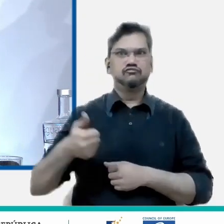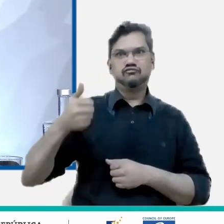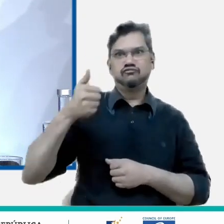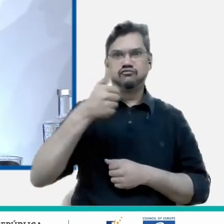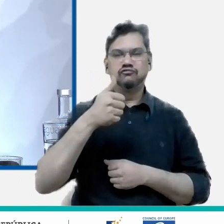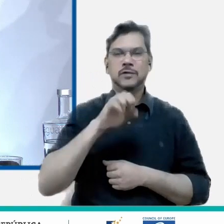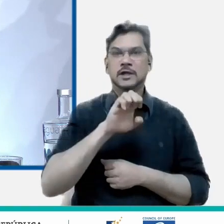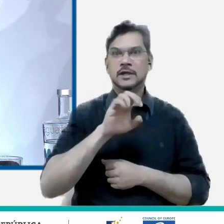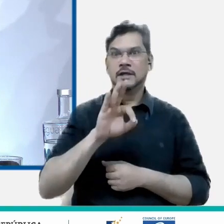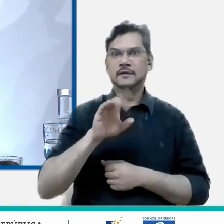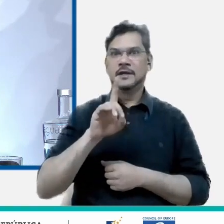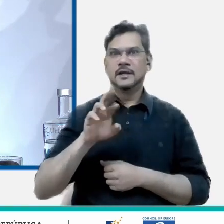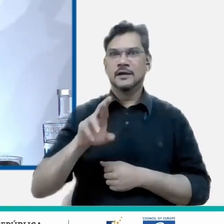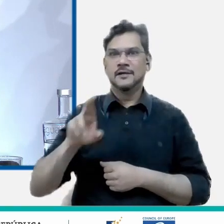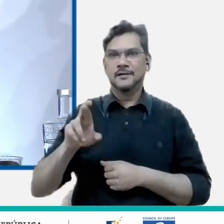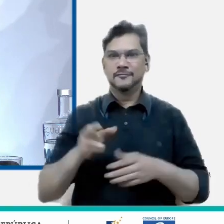Roadmap